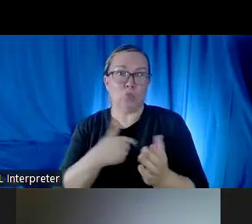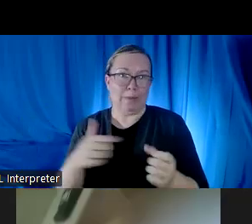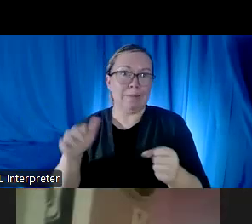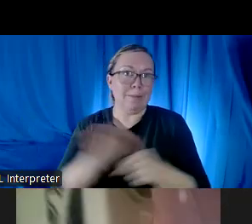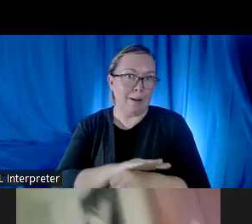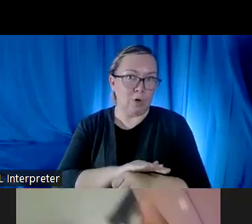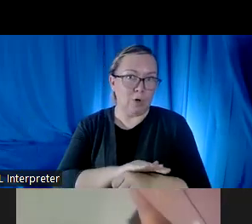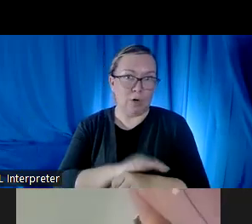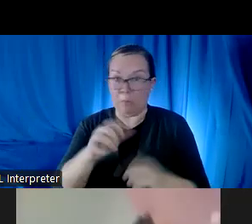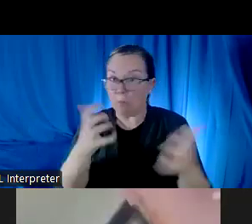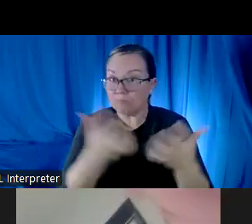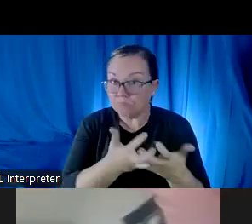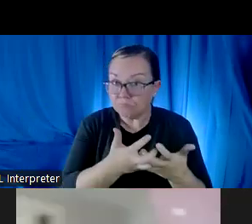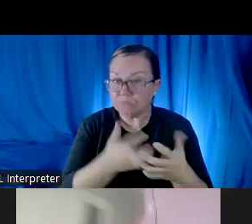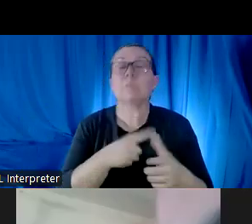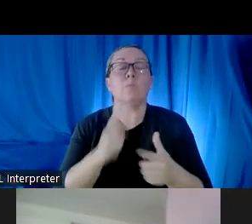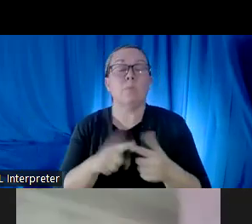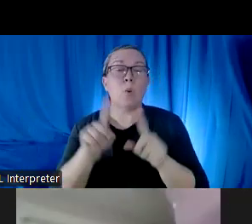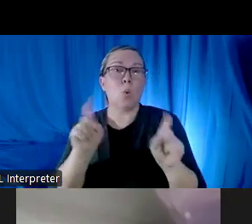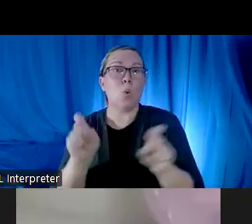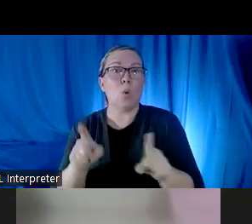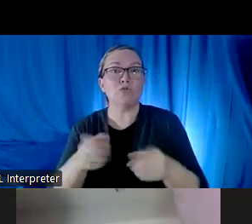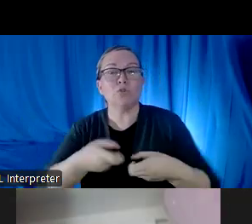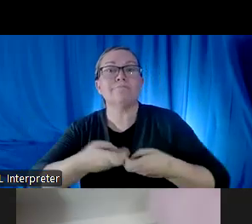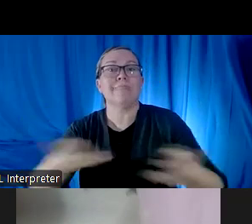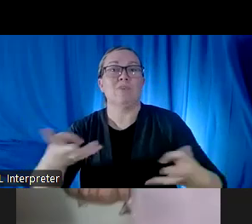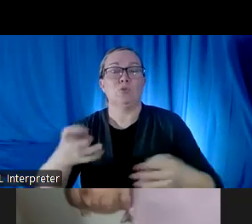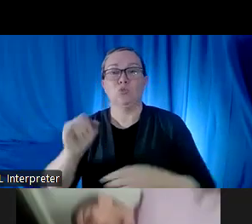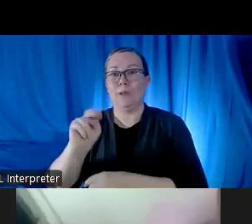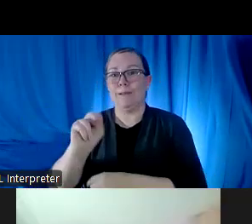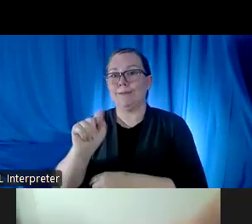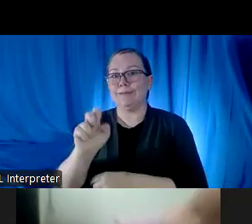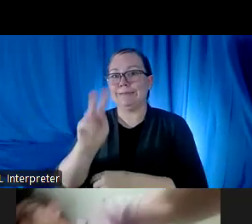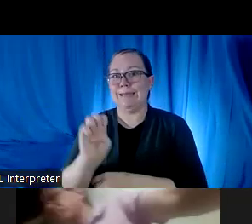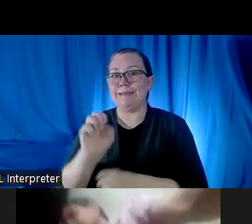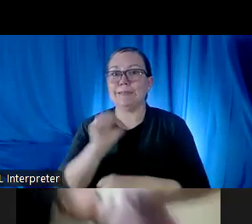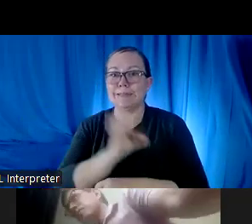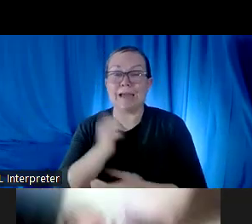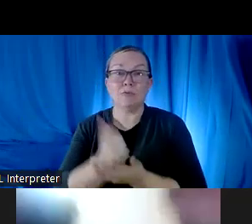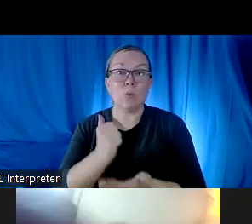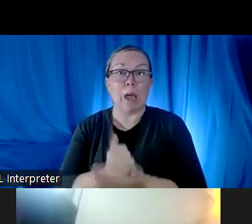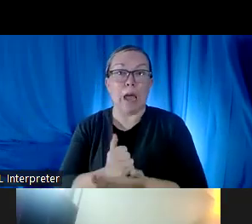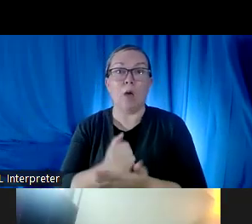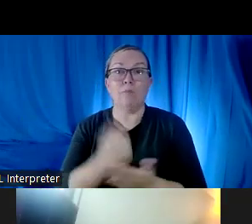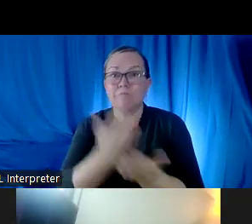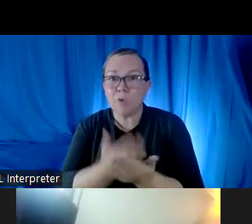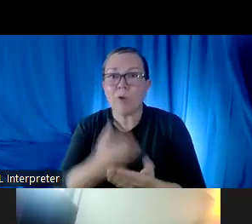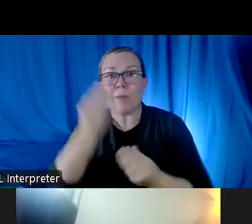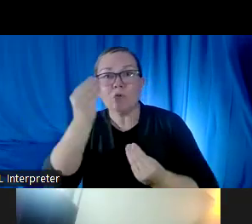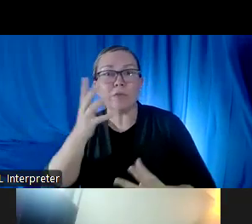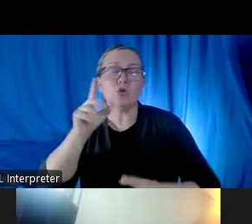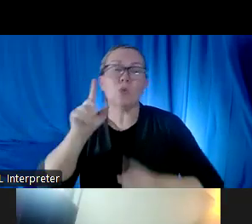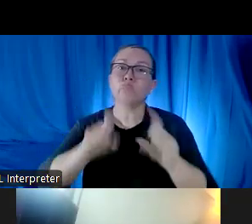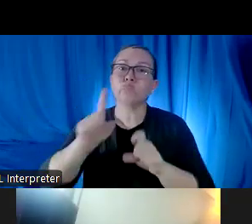Division. Then the questionnaire is assigned to an intake staff who can help the complainant by verifying information, asking questions about